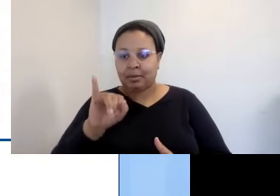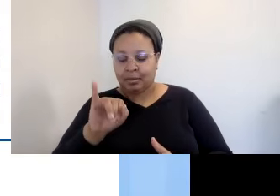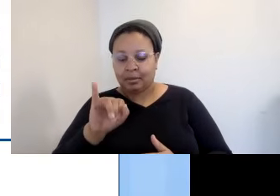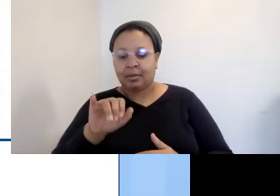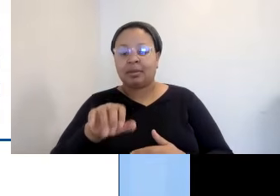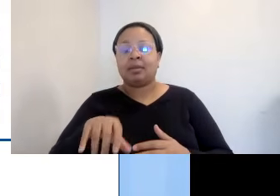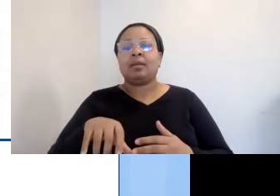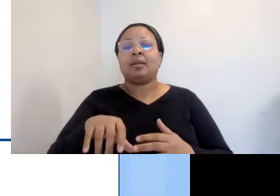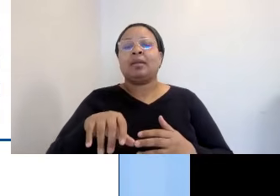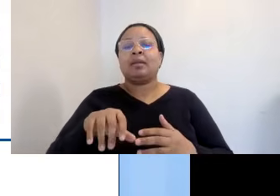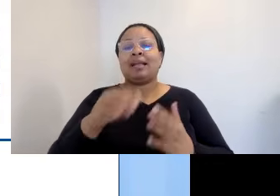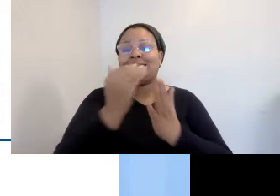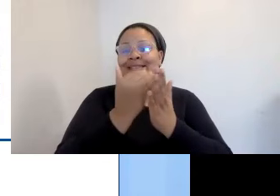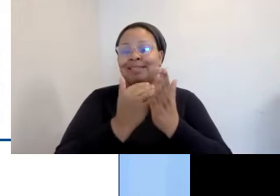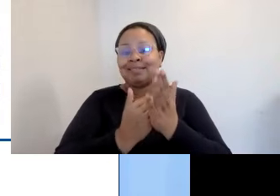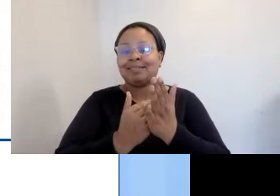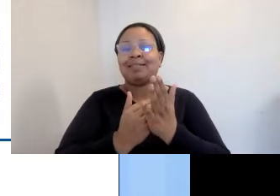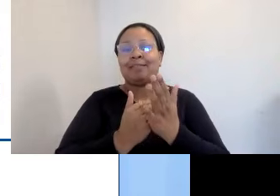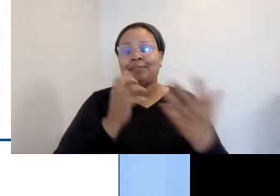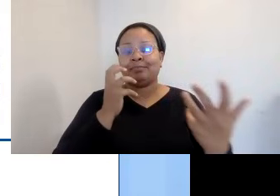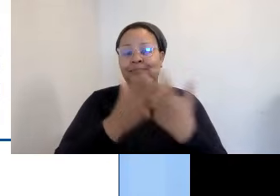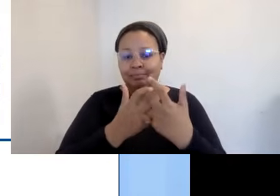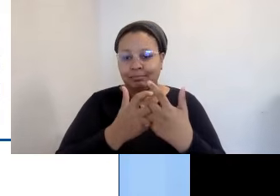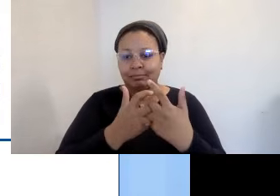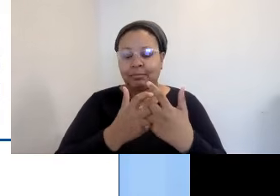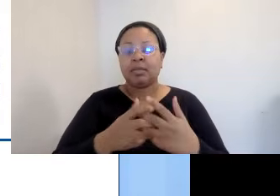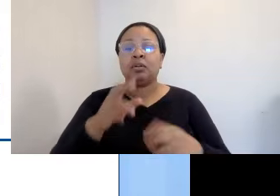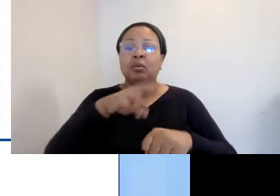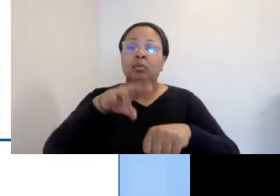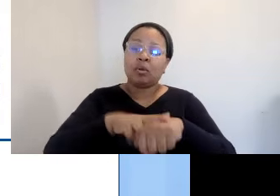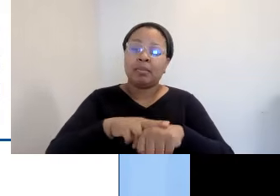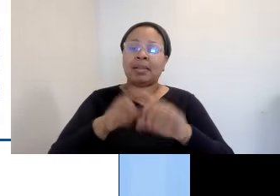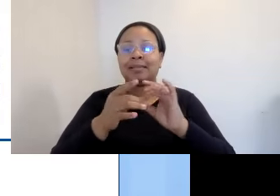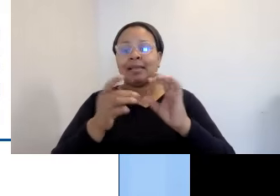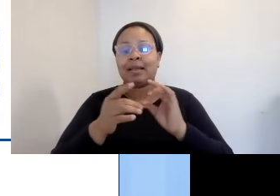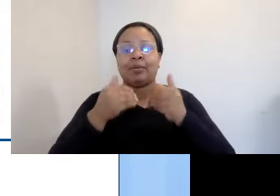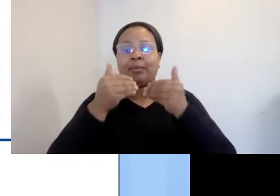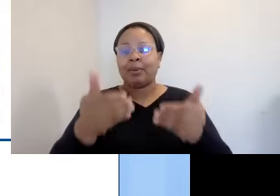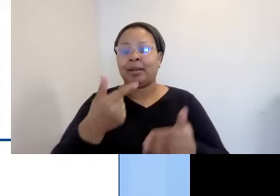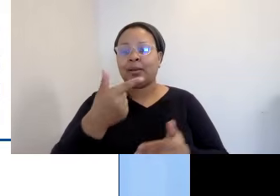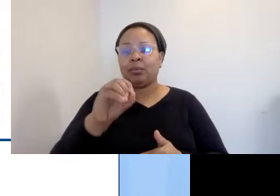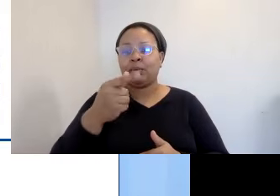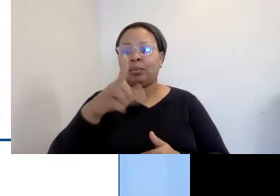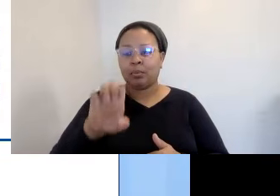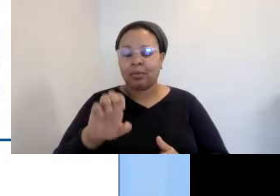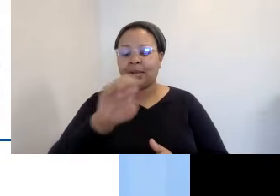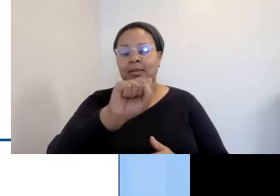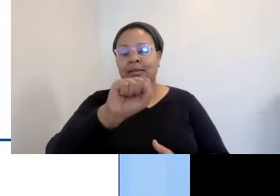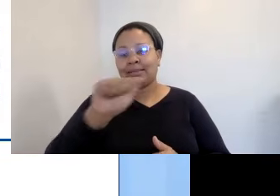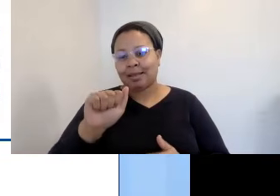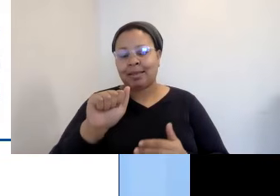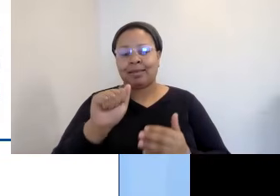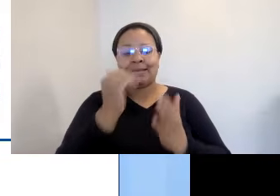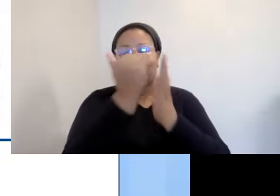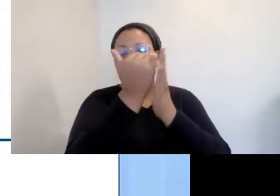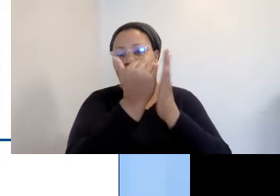allowances conditions. Typically, I tell people to go and just Google SSA's list or Blue Book